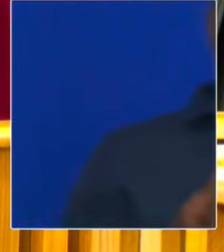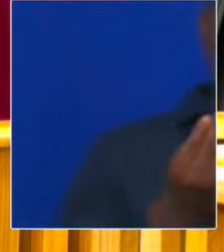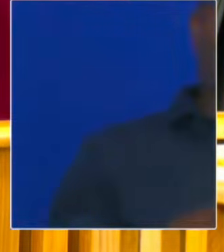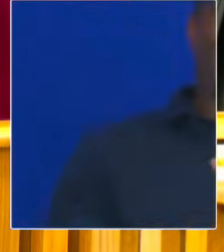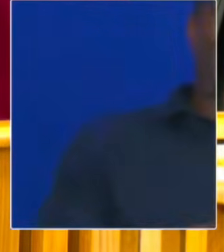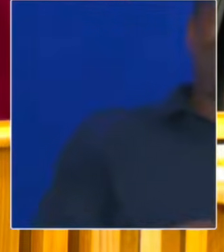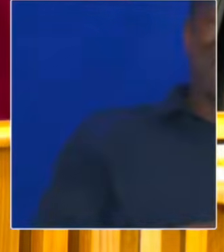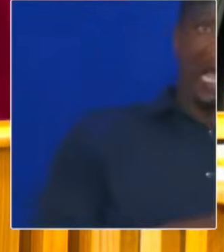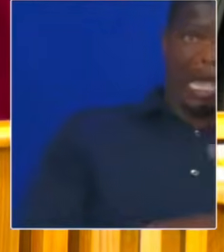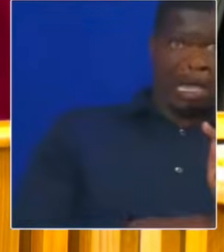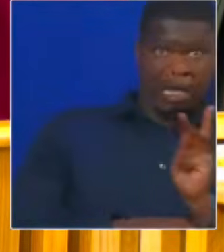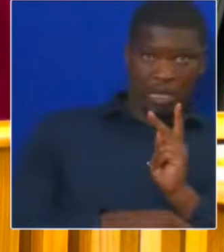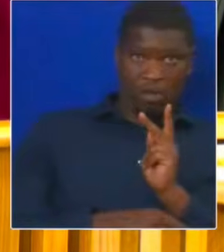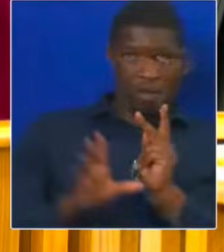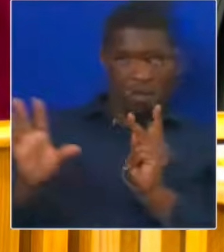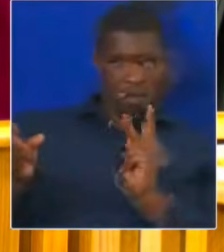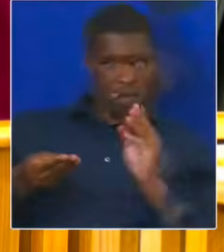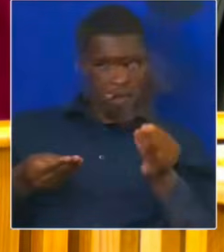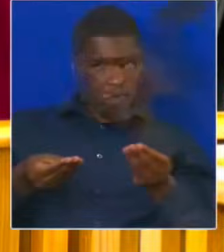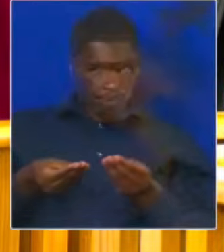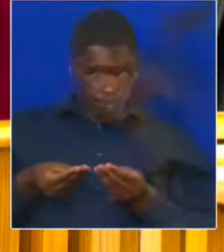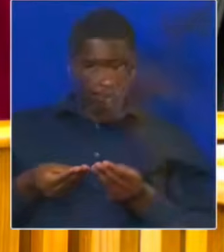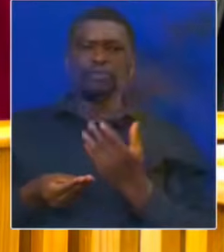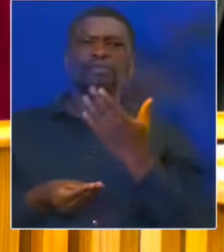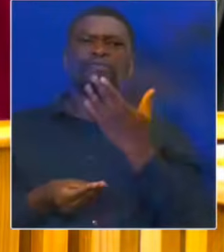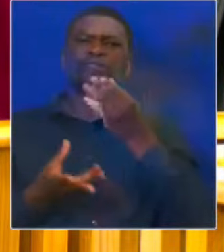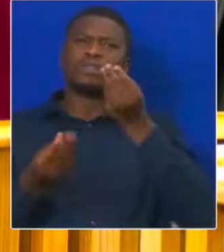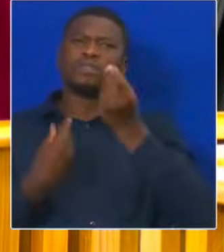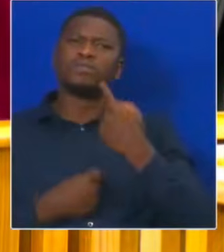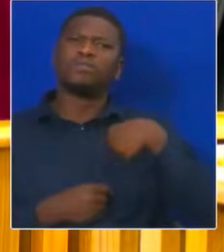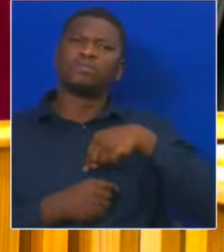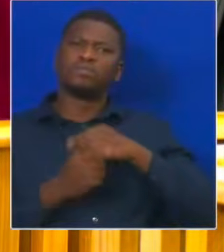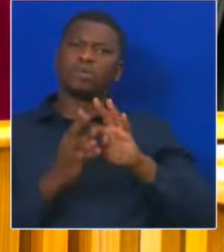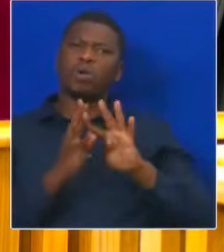please inform the Commission then what steps you took